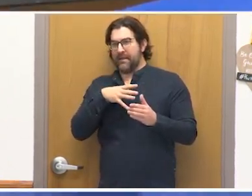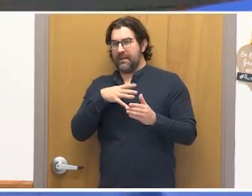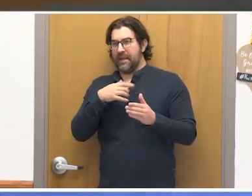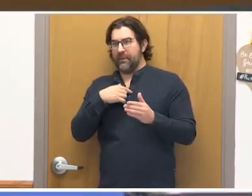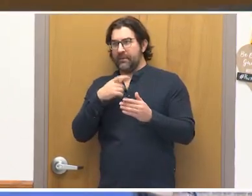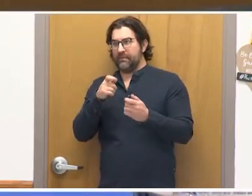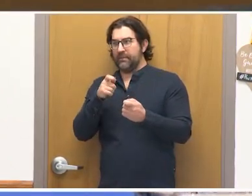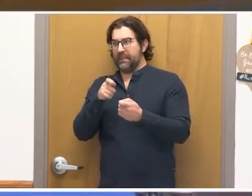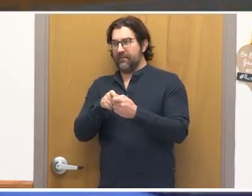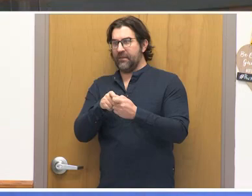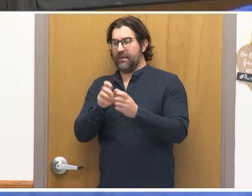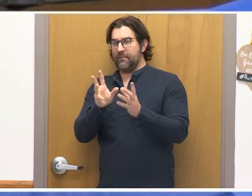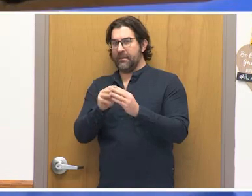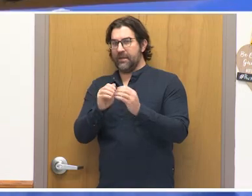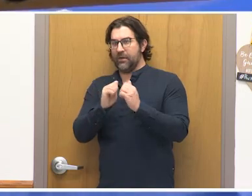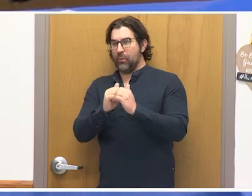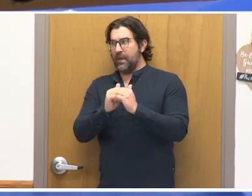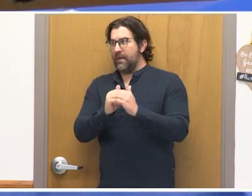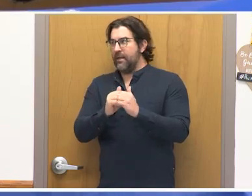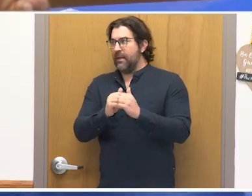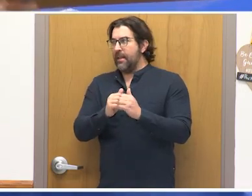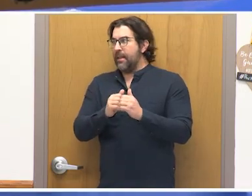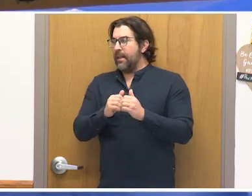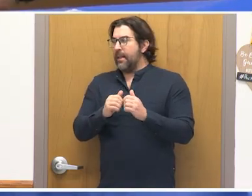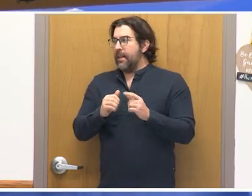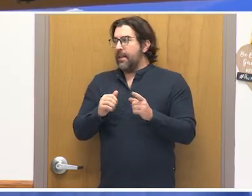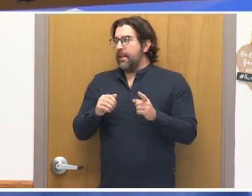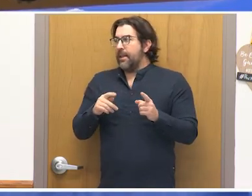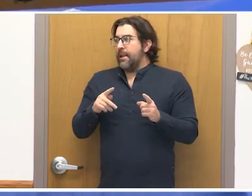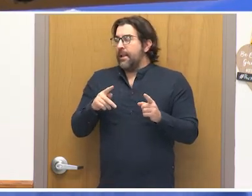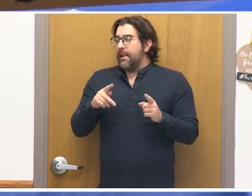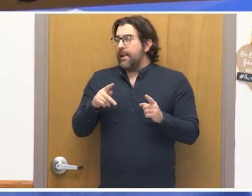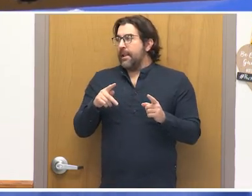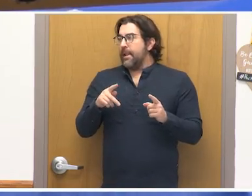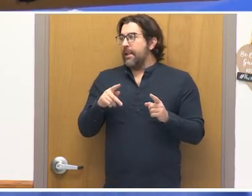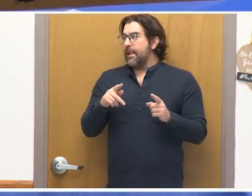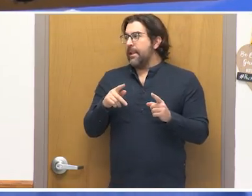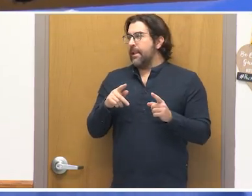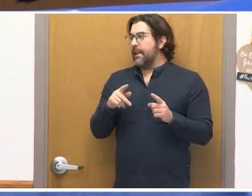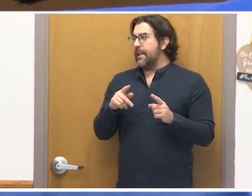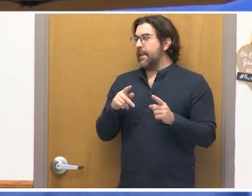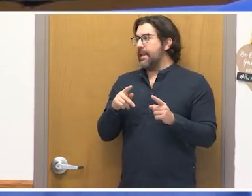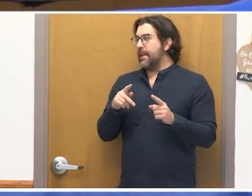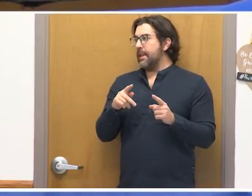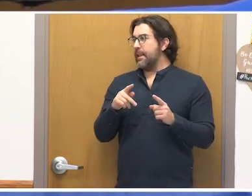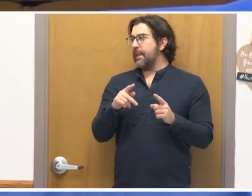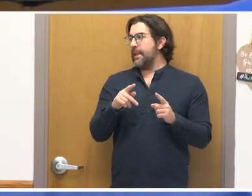I specifically had a meeting with, and Panini Chowdhury, yeah.